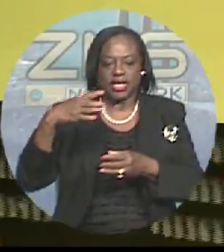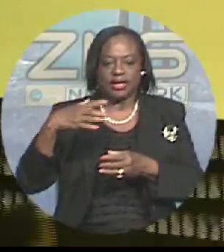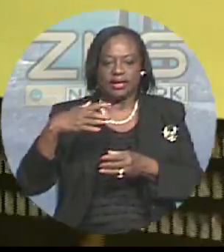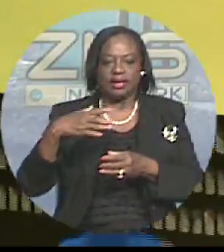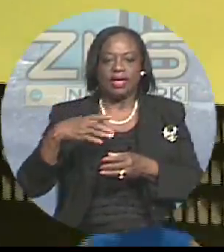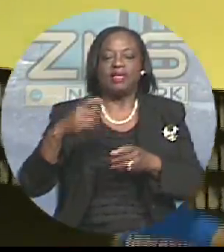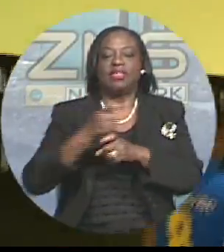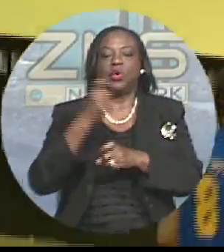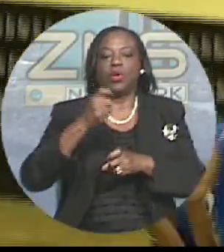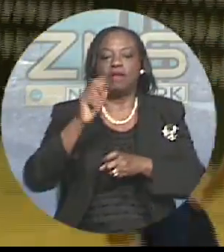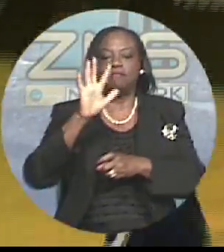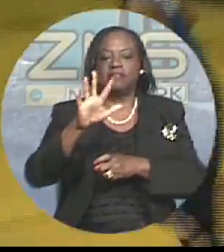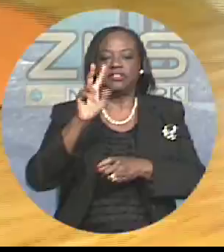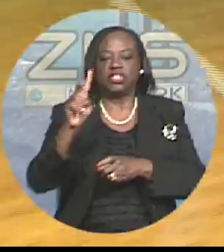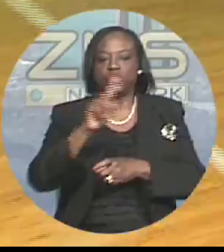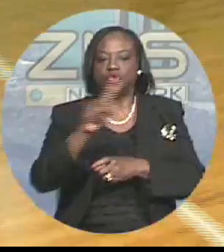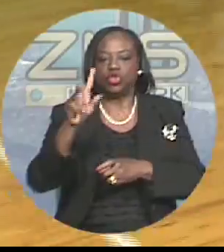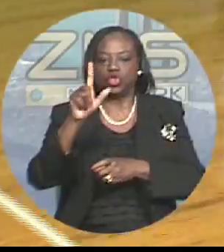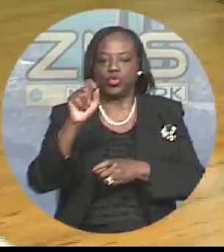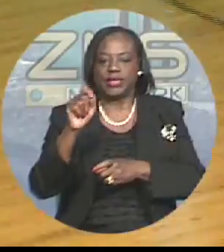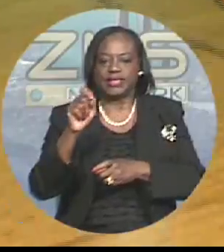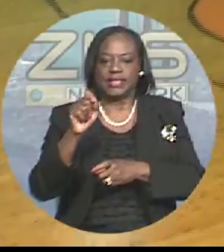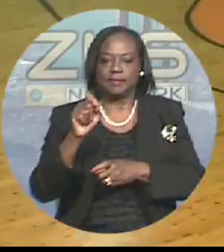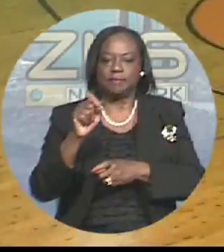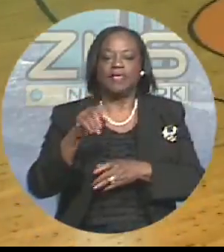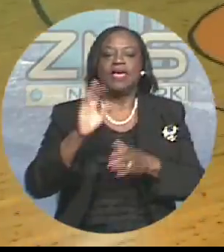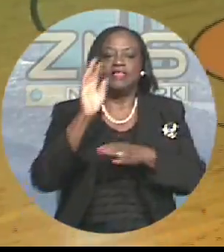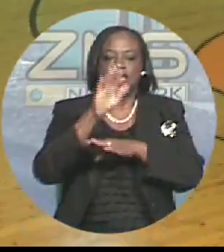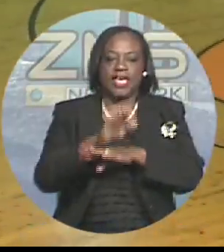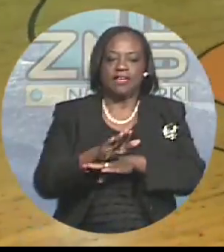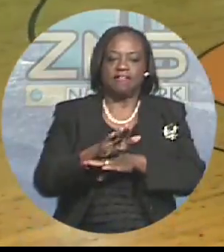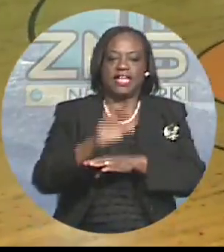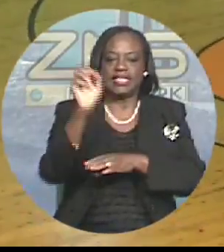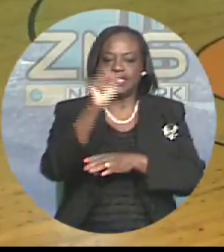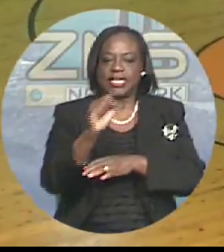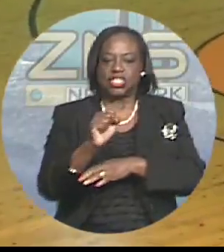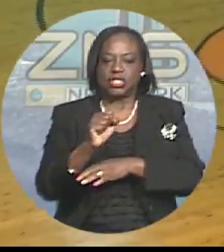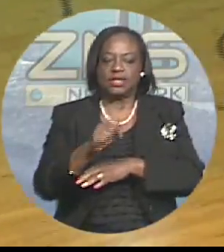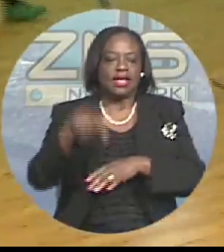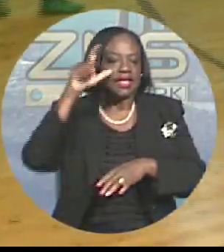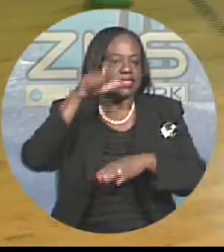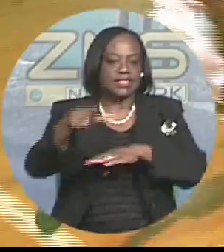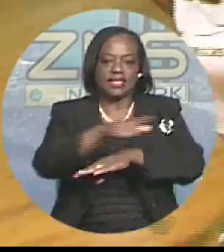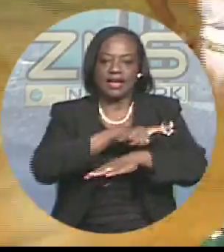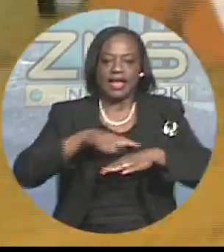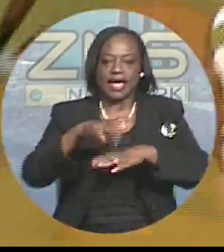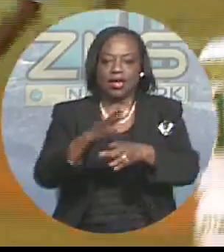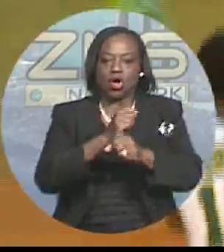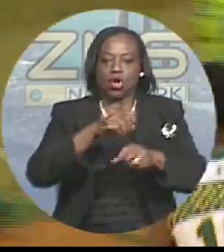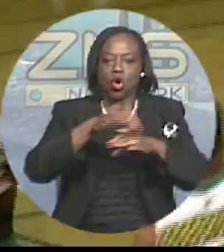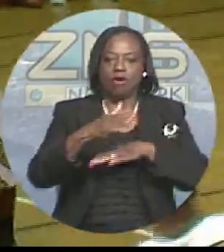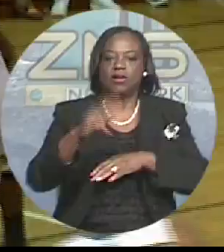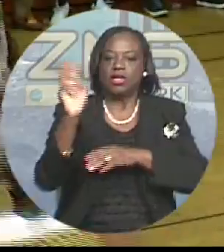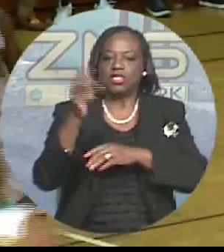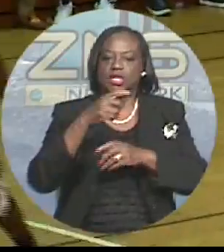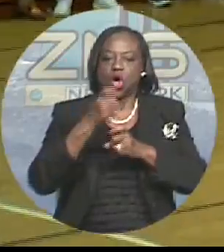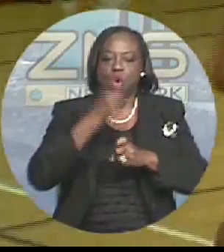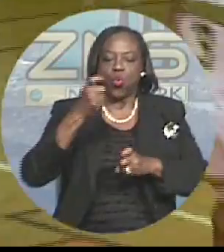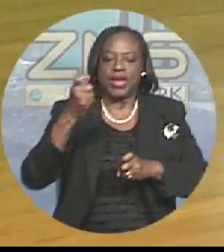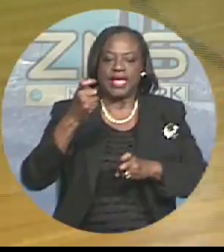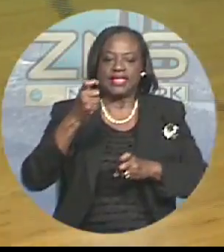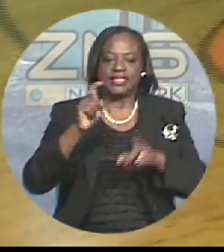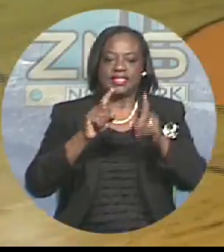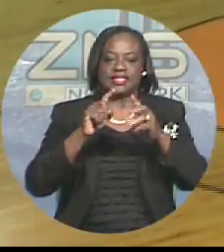winning 52-20. In the evening session, the Sunland Stingers got off to a winning start. They handed the CV